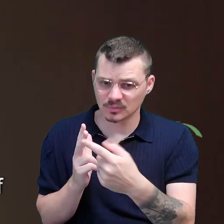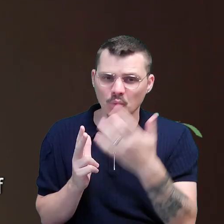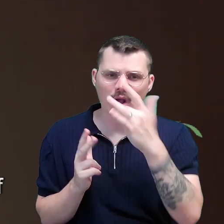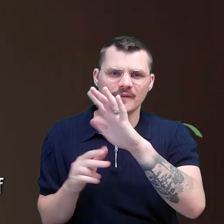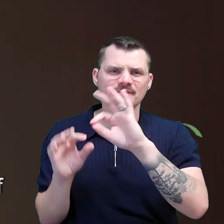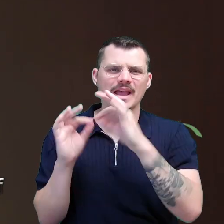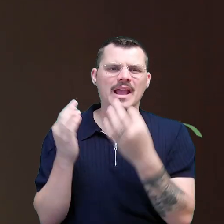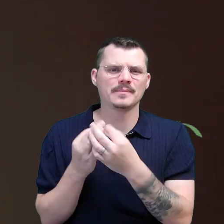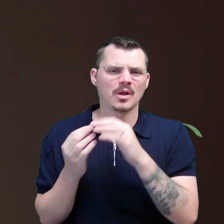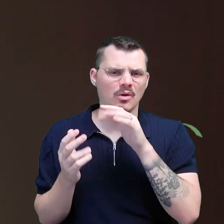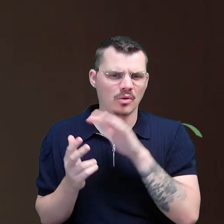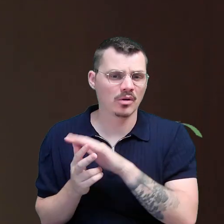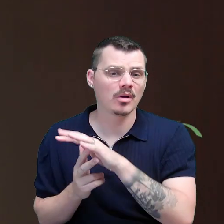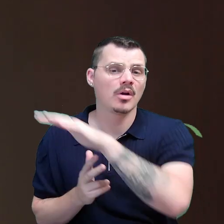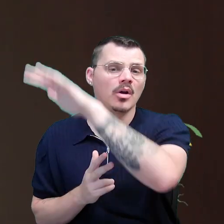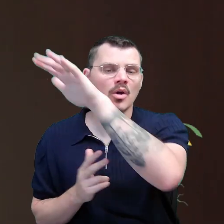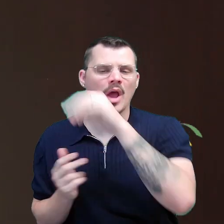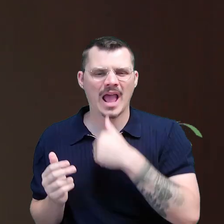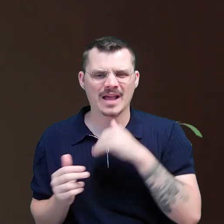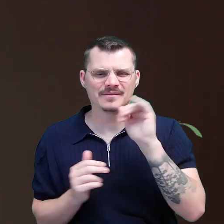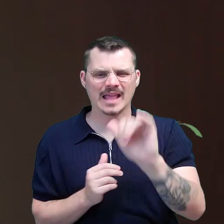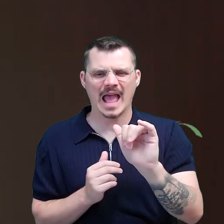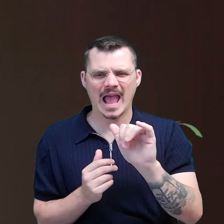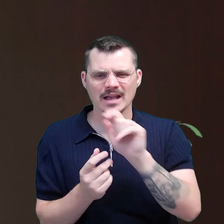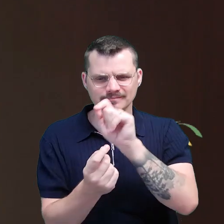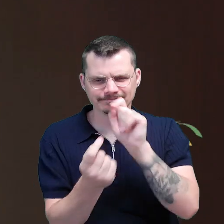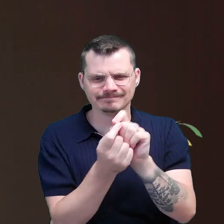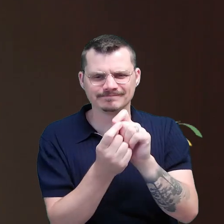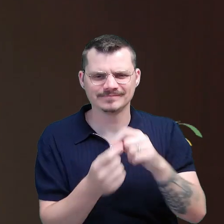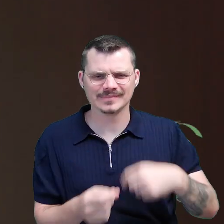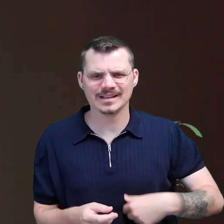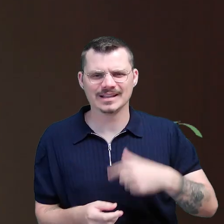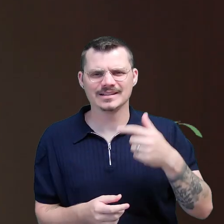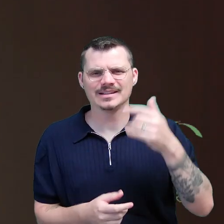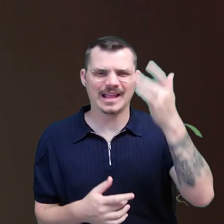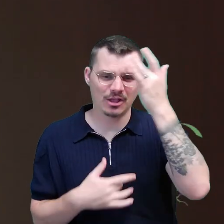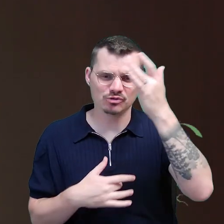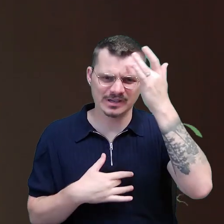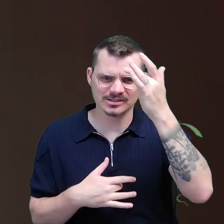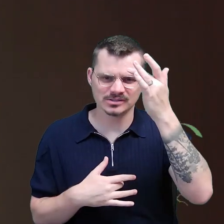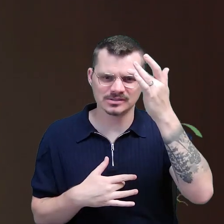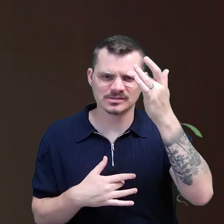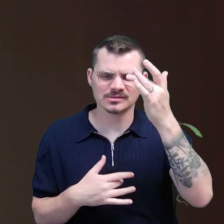from a family full of people with that particular gastrointestinal illness,